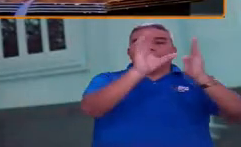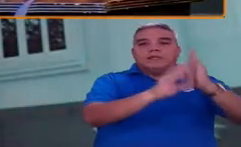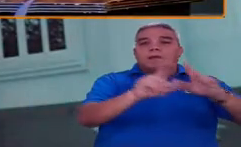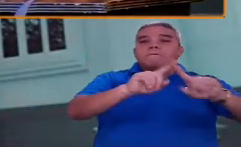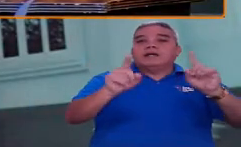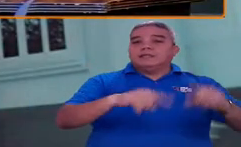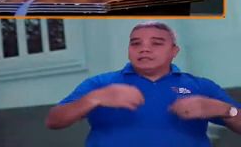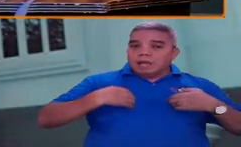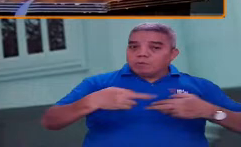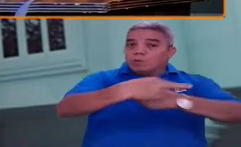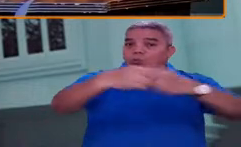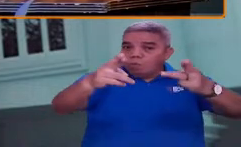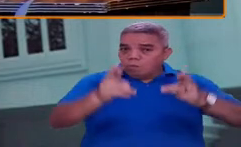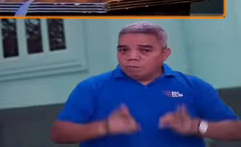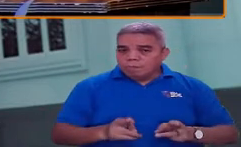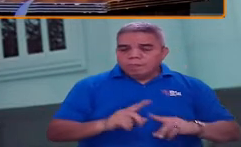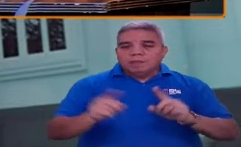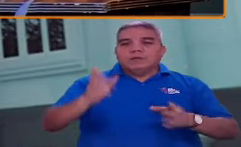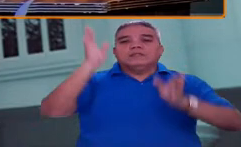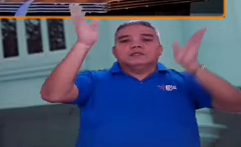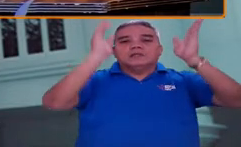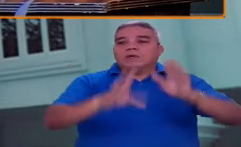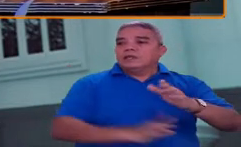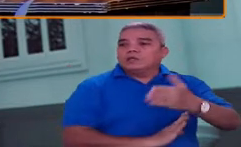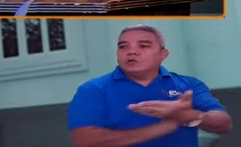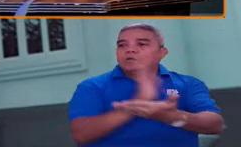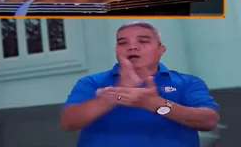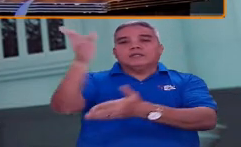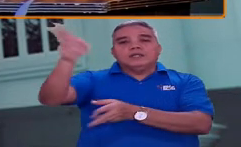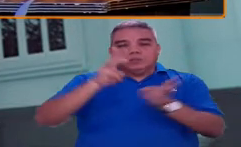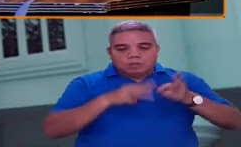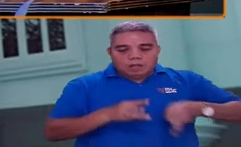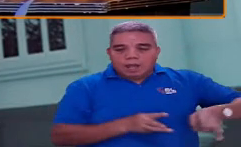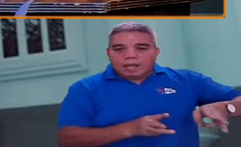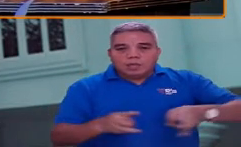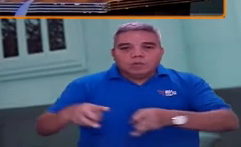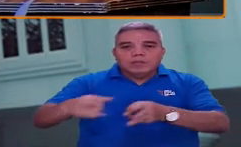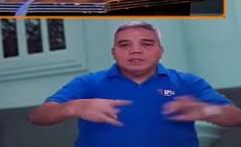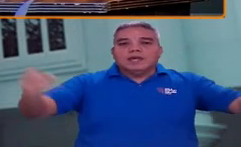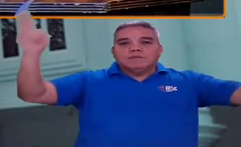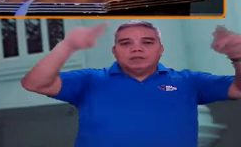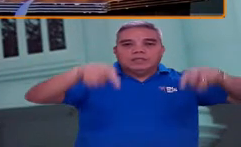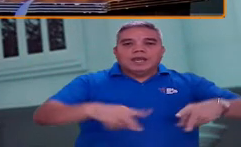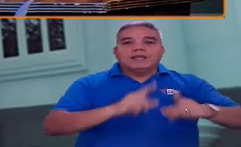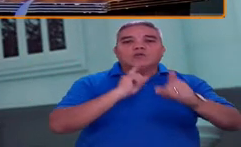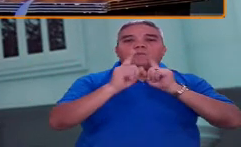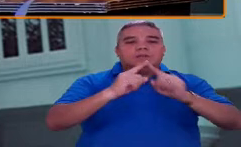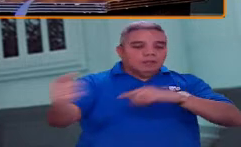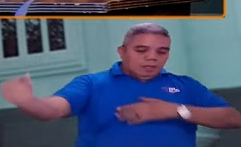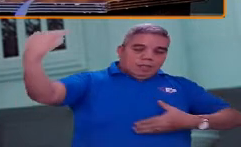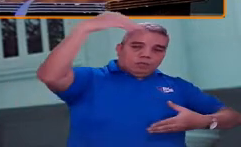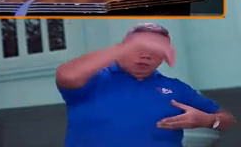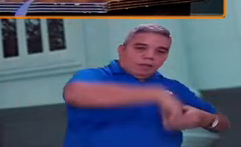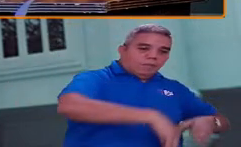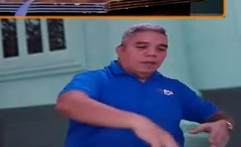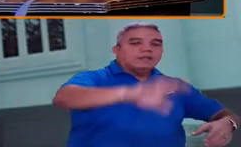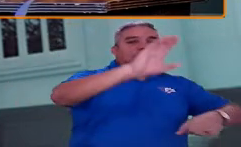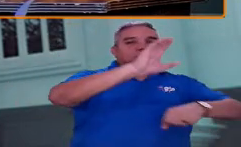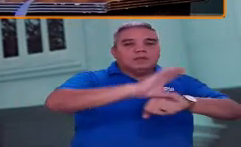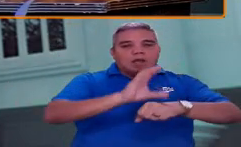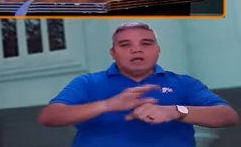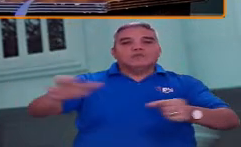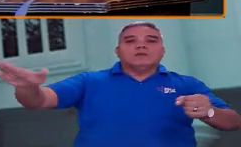and yet there is room." And the Lord said unto the servant, "Go out into the highways and hedges and compel them to come in, that my house may